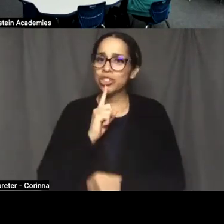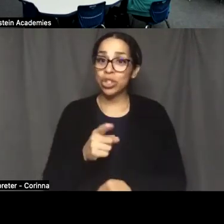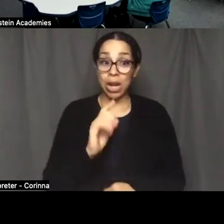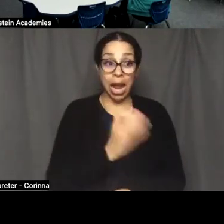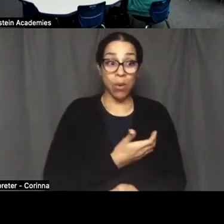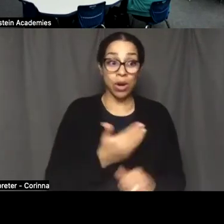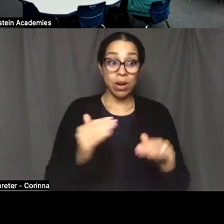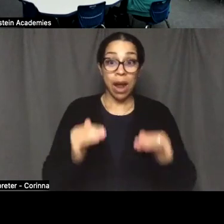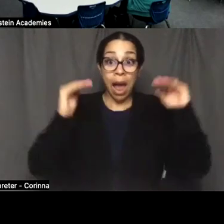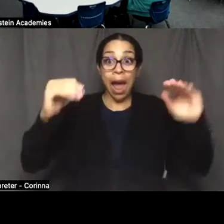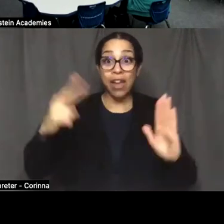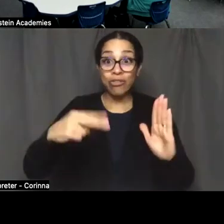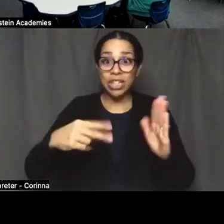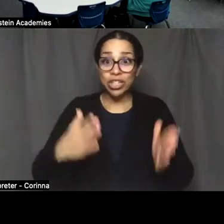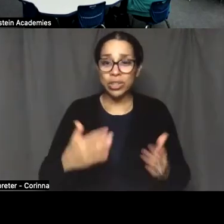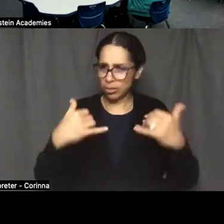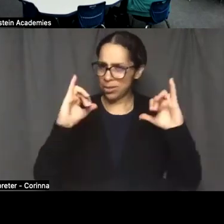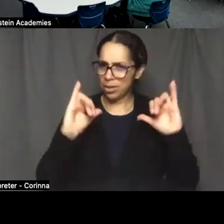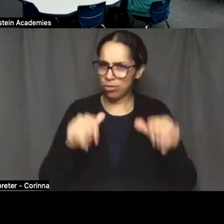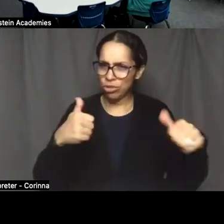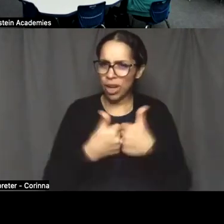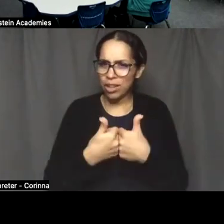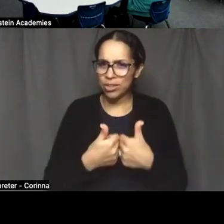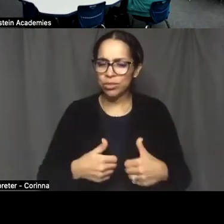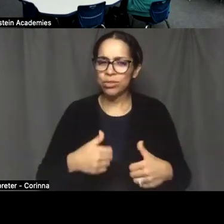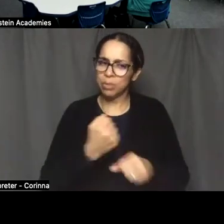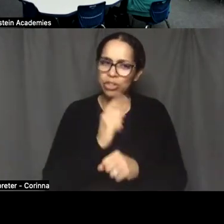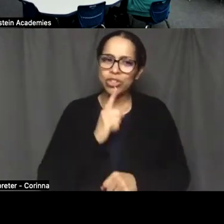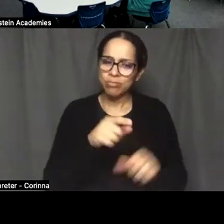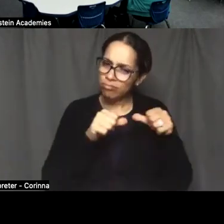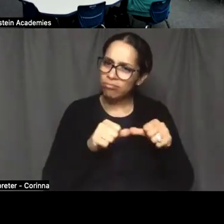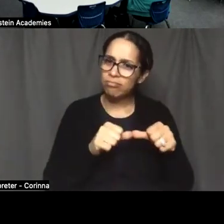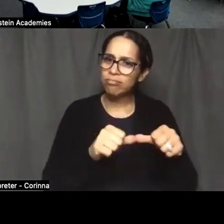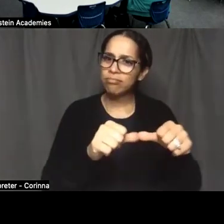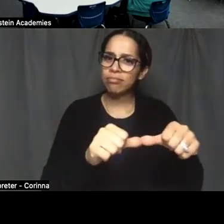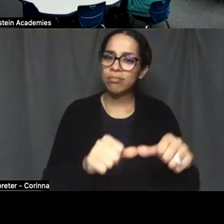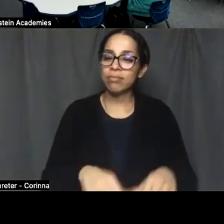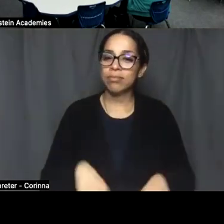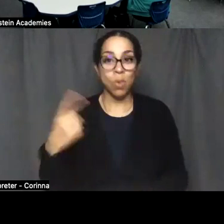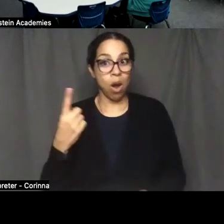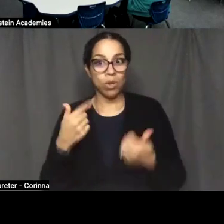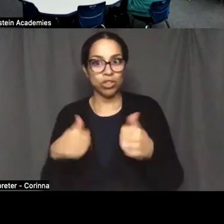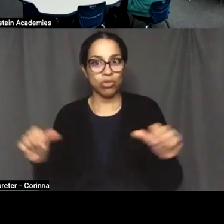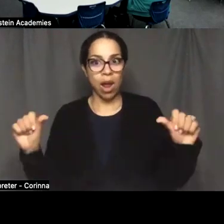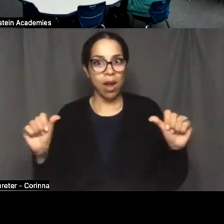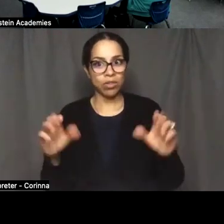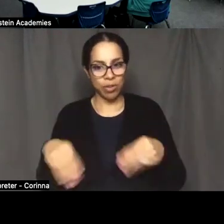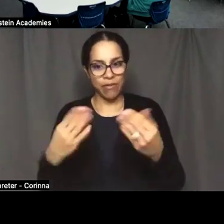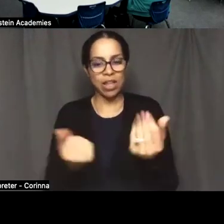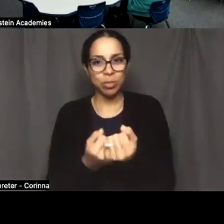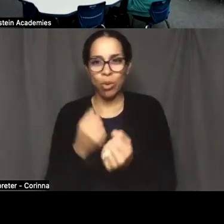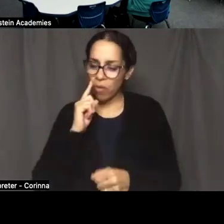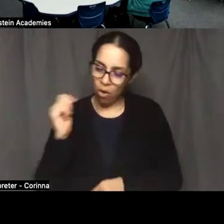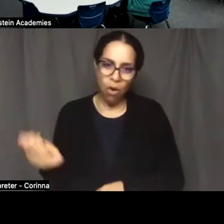getting instruction to keep them moving along at their level. So we always try to do this with all of our kids, like meet them where they're at